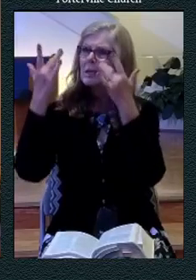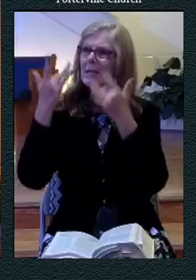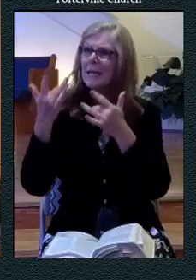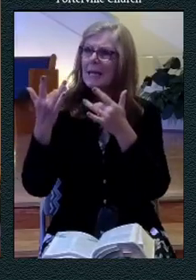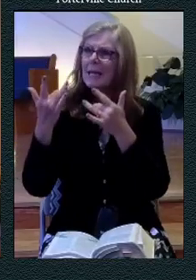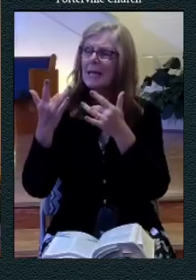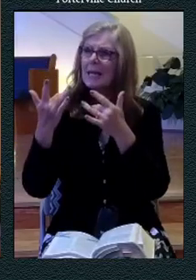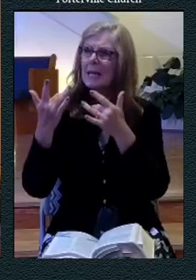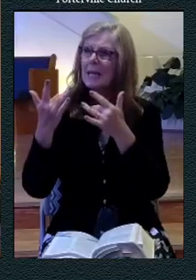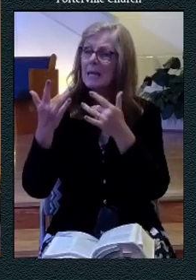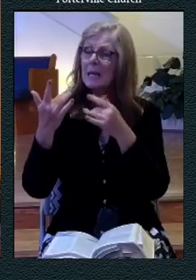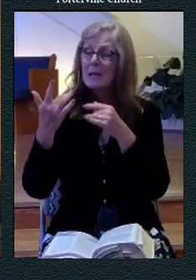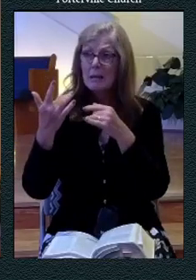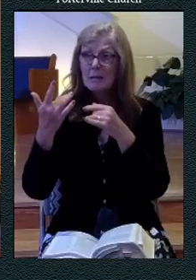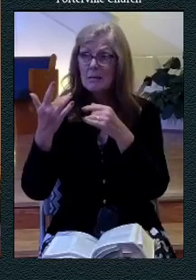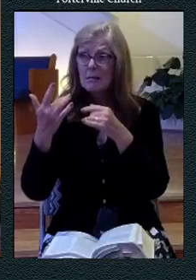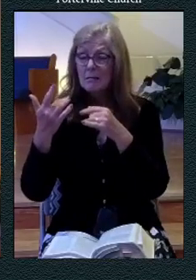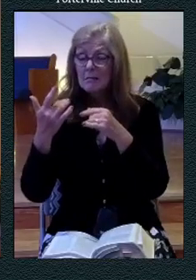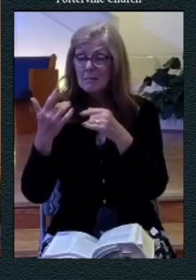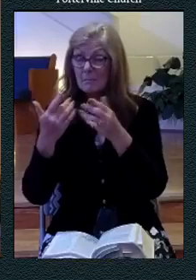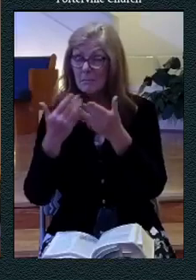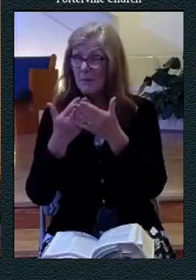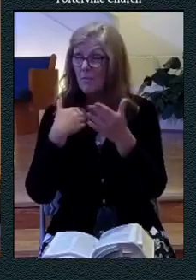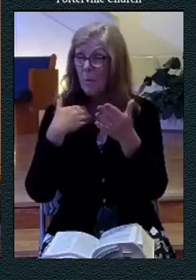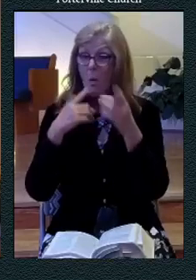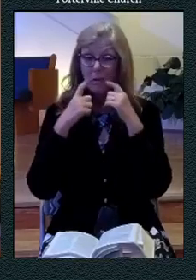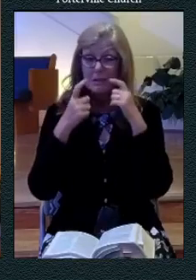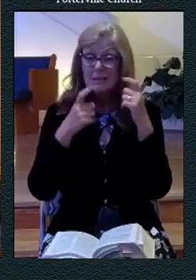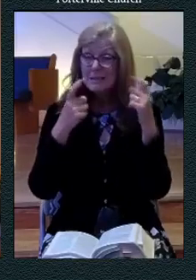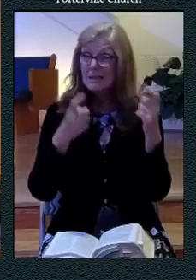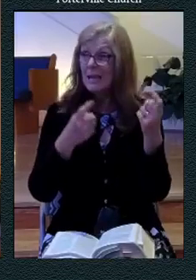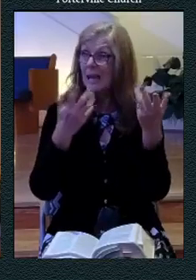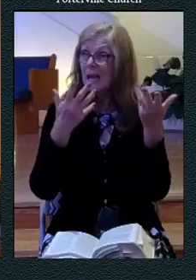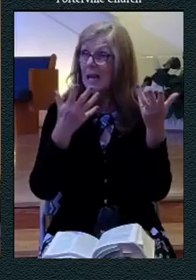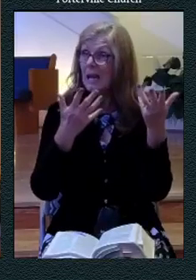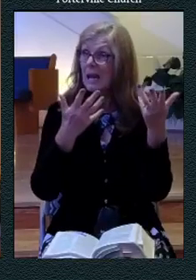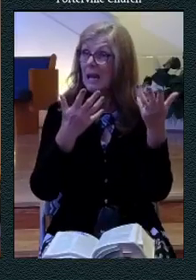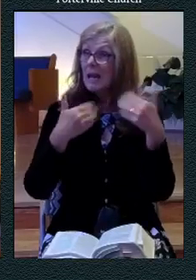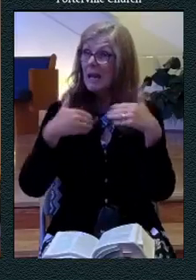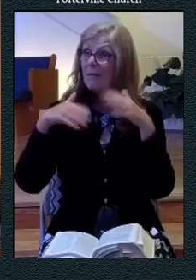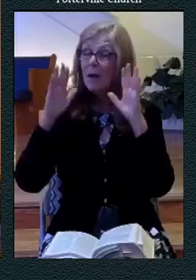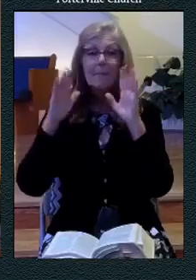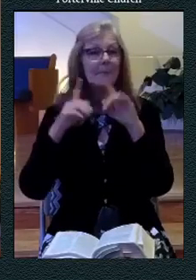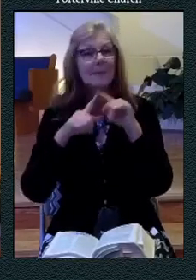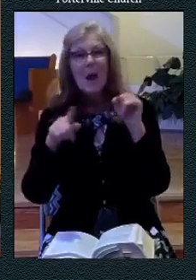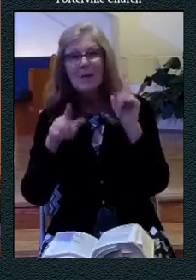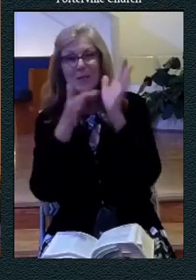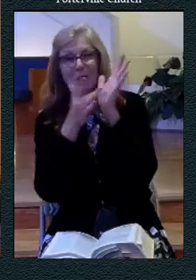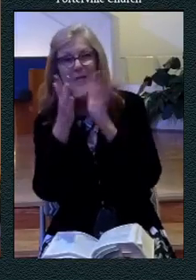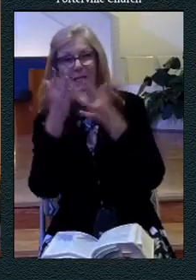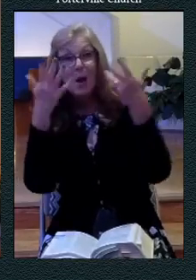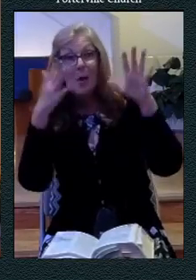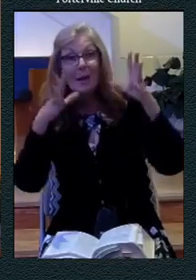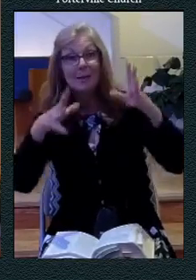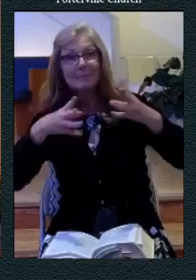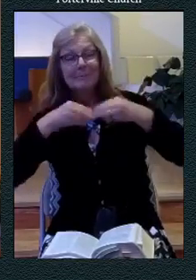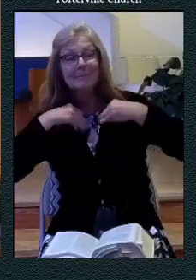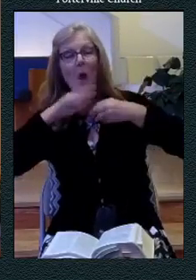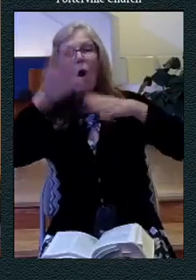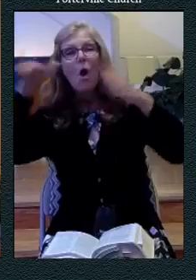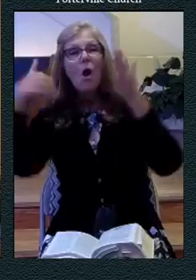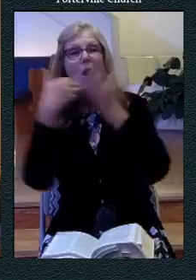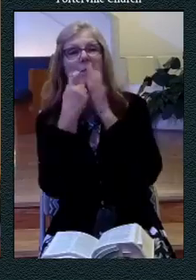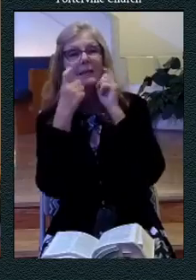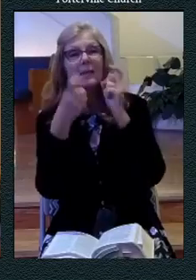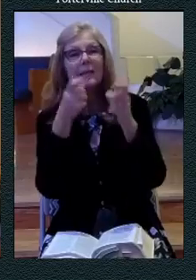has concretely been dealt with? But it has been dealt with. He took it into himself, so now he can extend mercy to you,